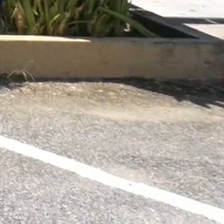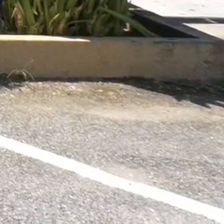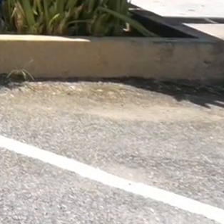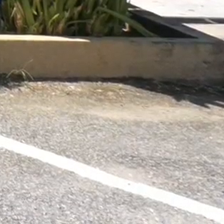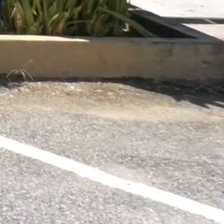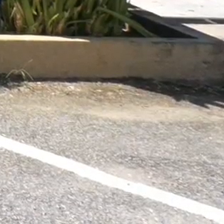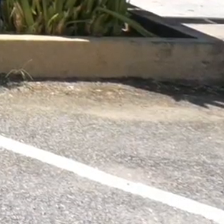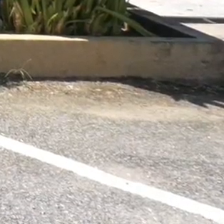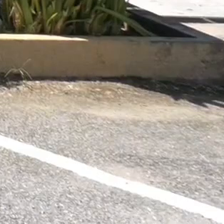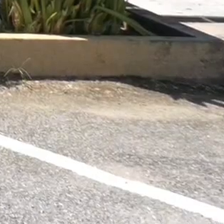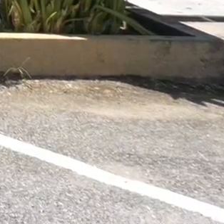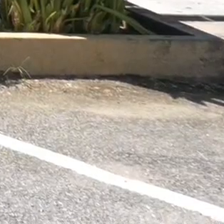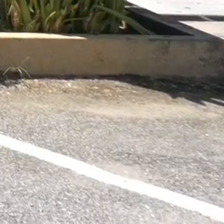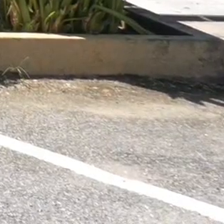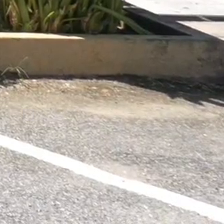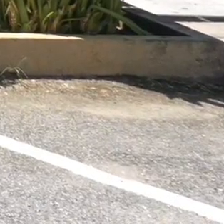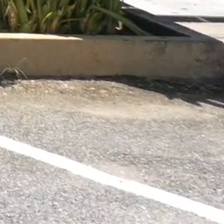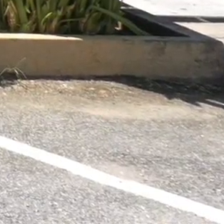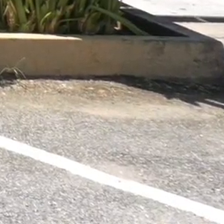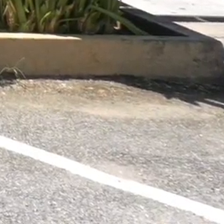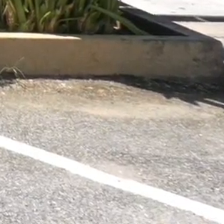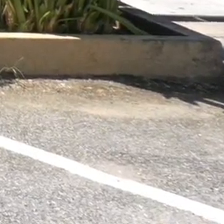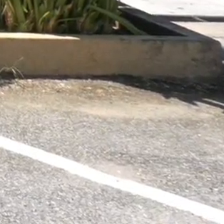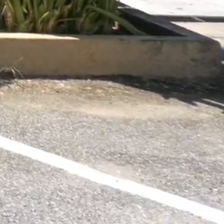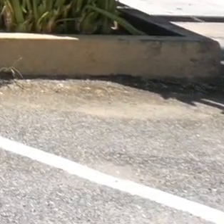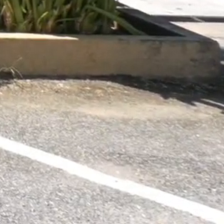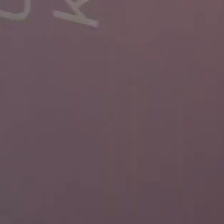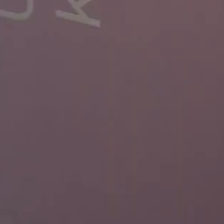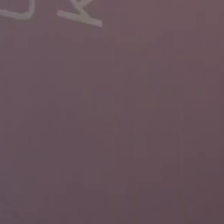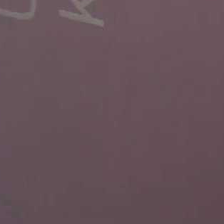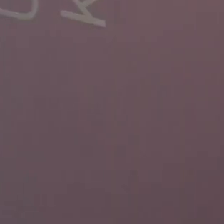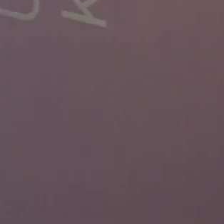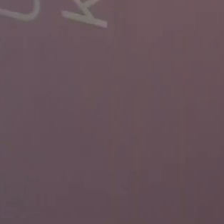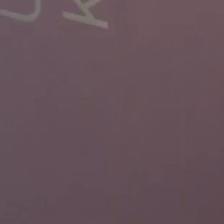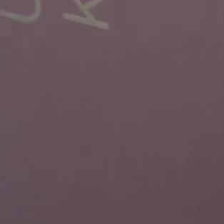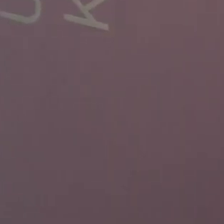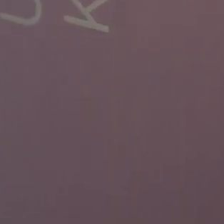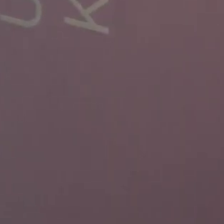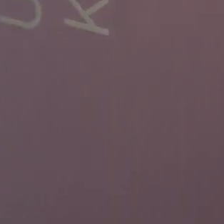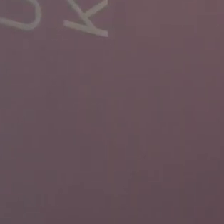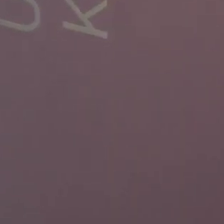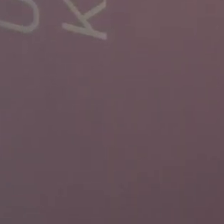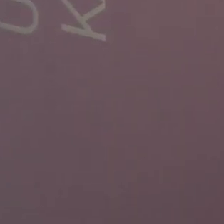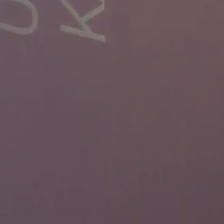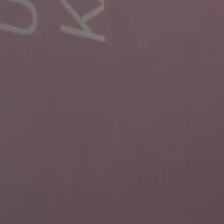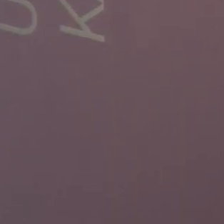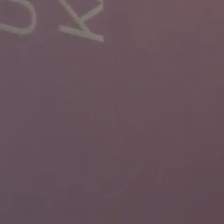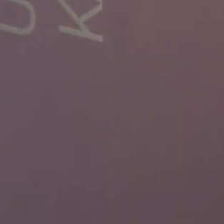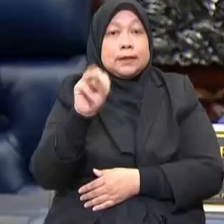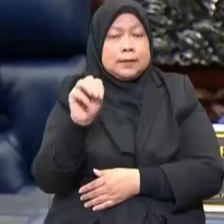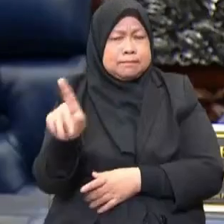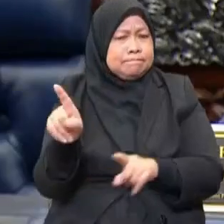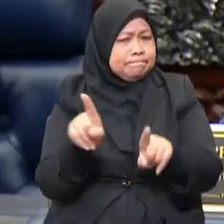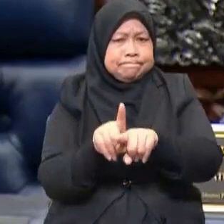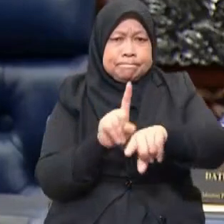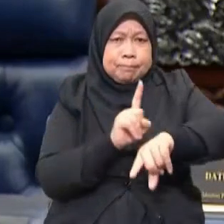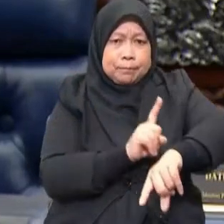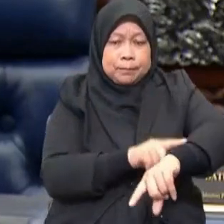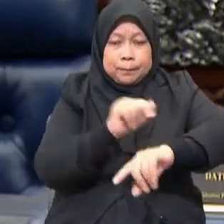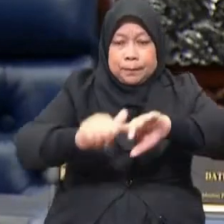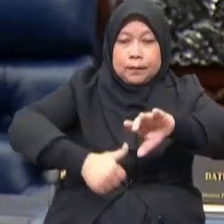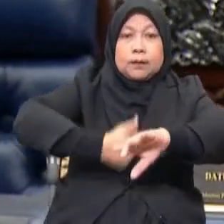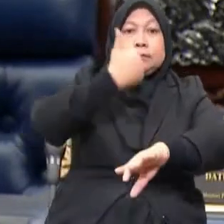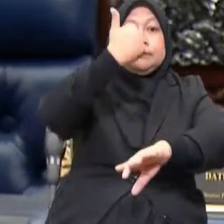aims to fulfil the government's goal of narrowing racial disparities, particularly in socio-economic areas.